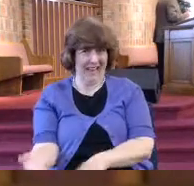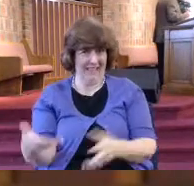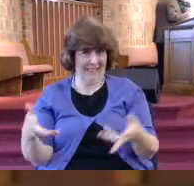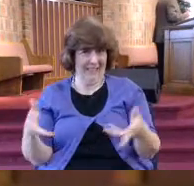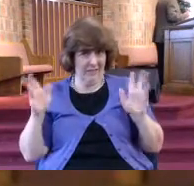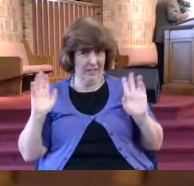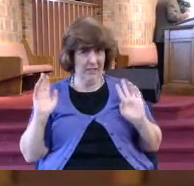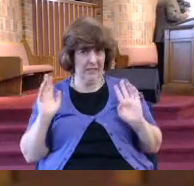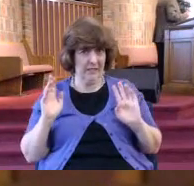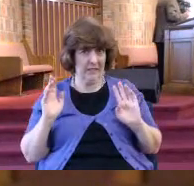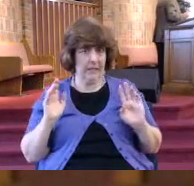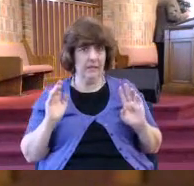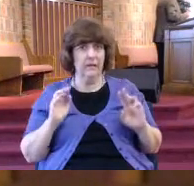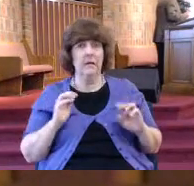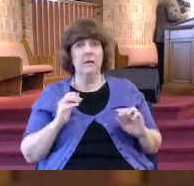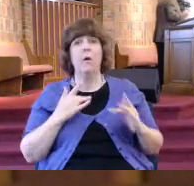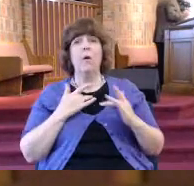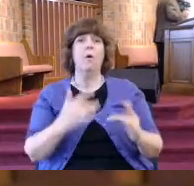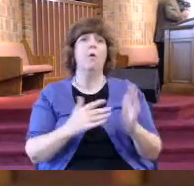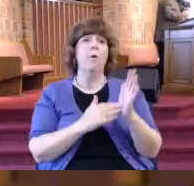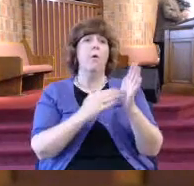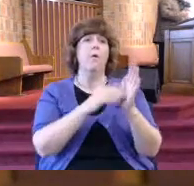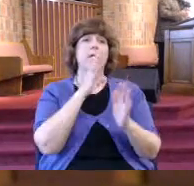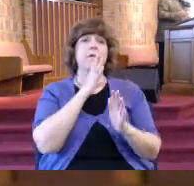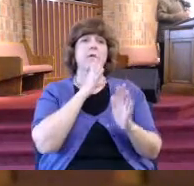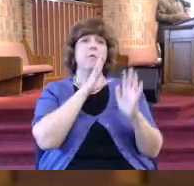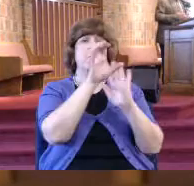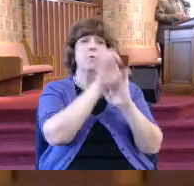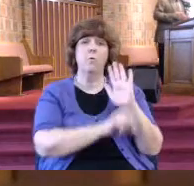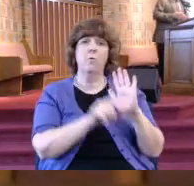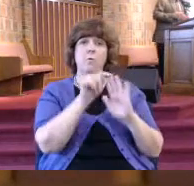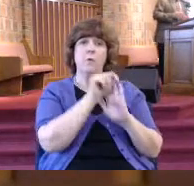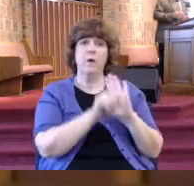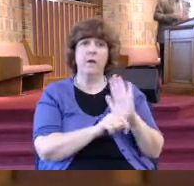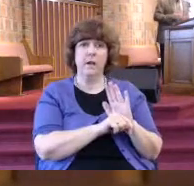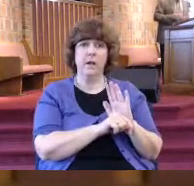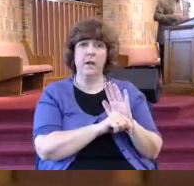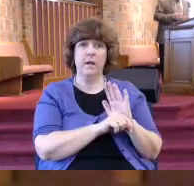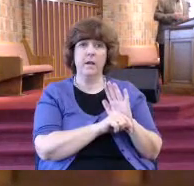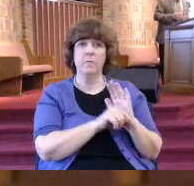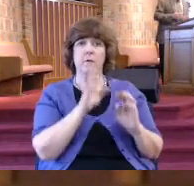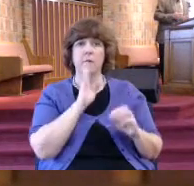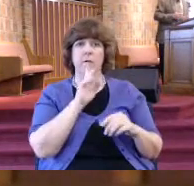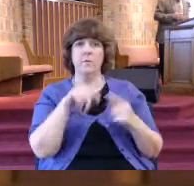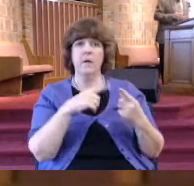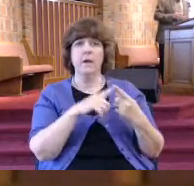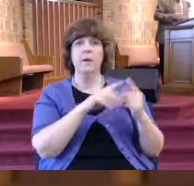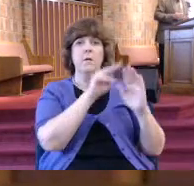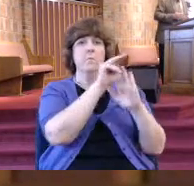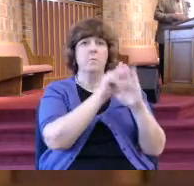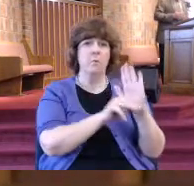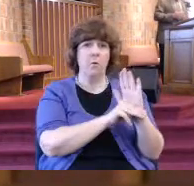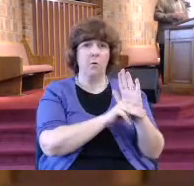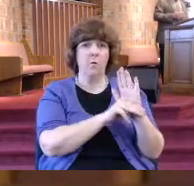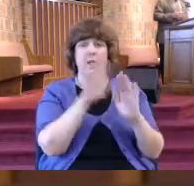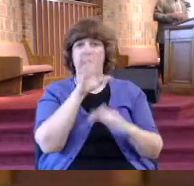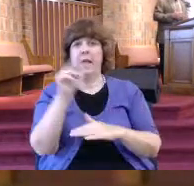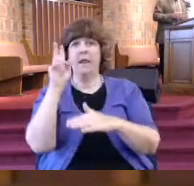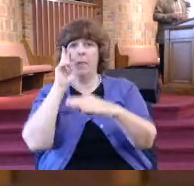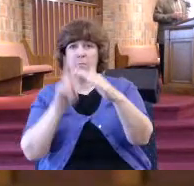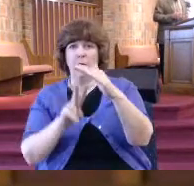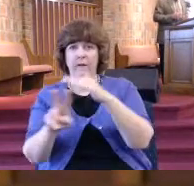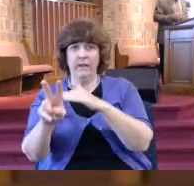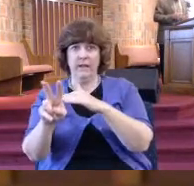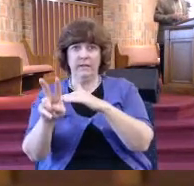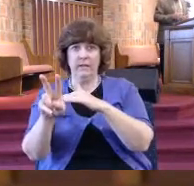the Old Testament scriptures are discussed or described, they are referred to as Moses and the prophets. Elijah would have